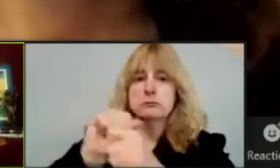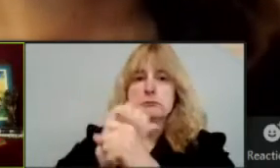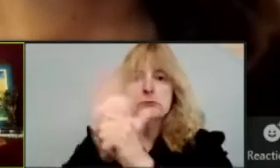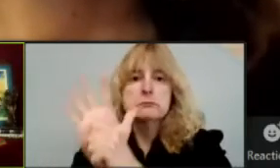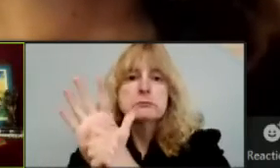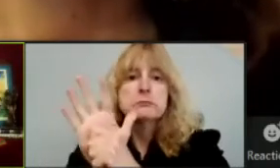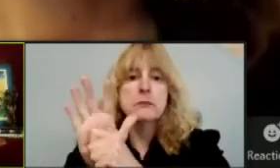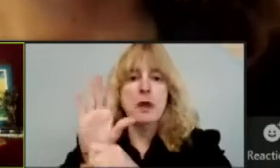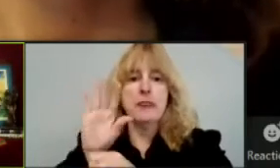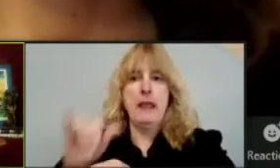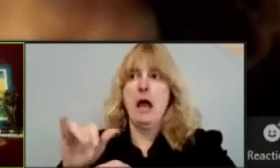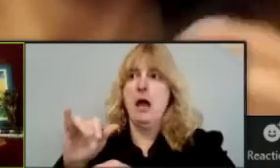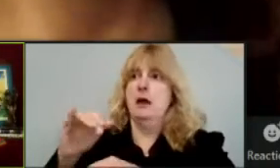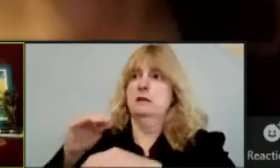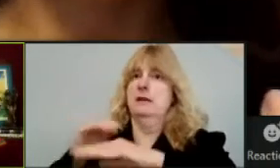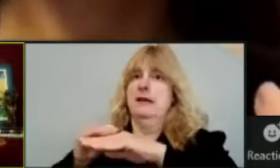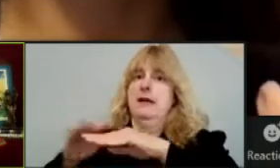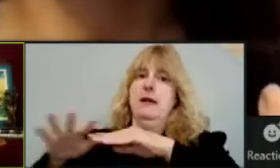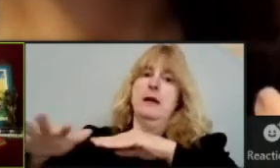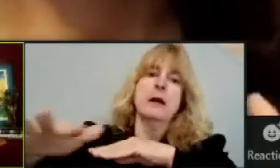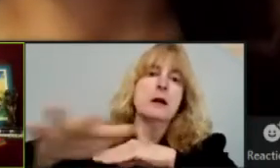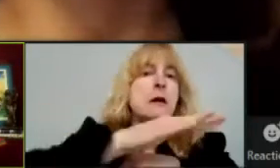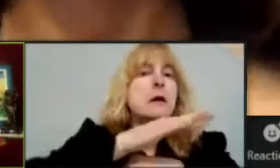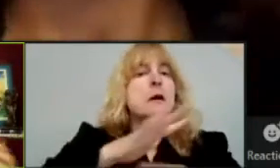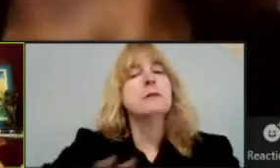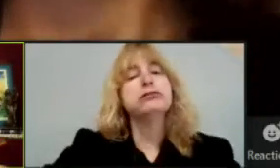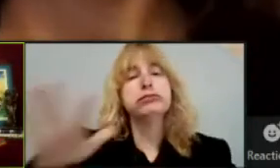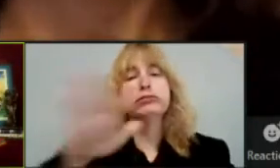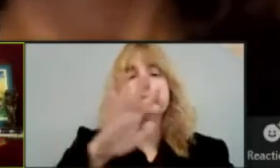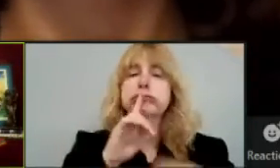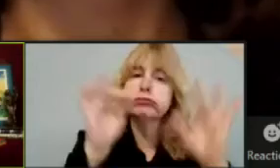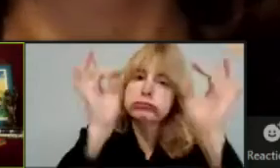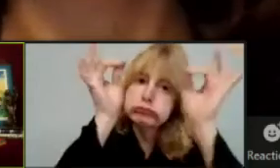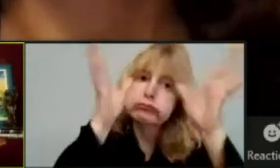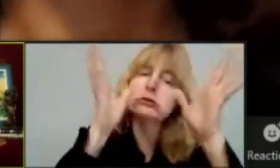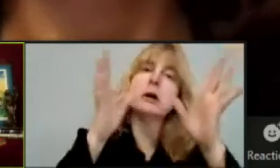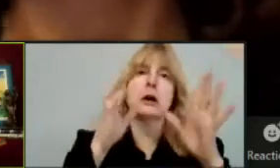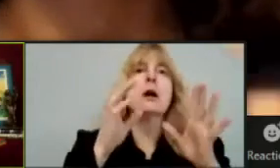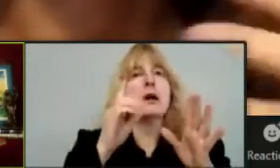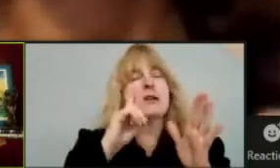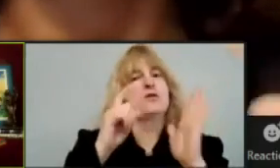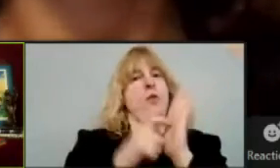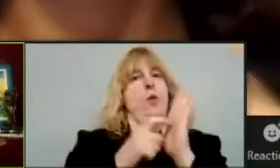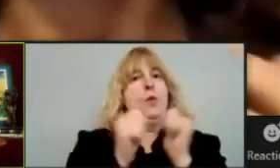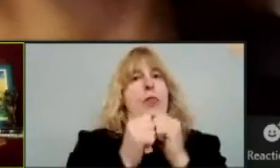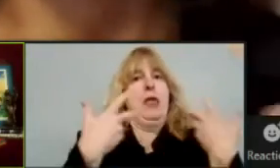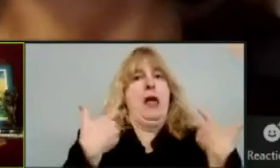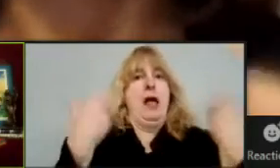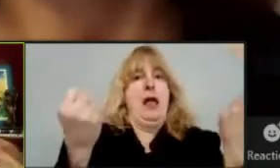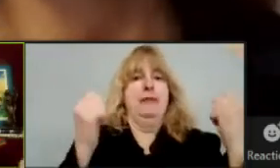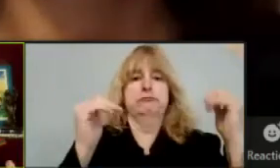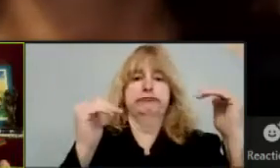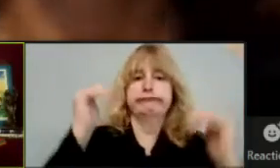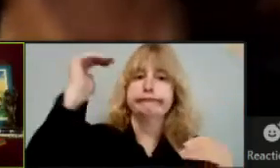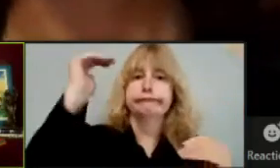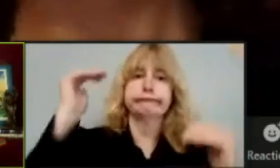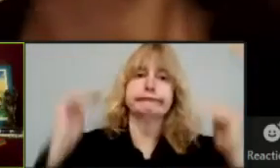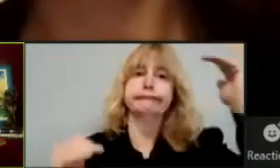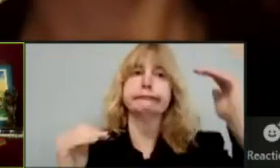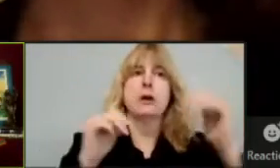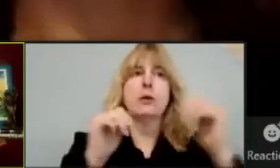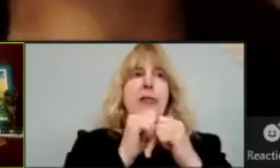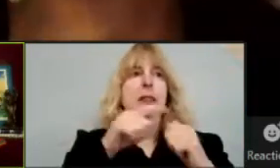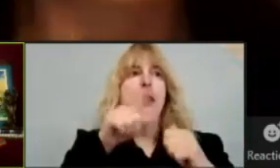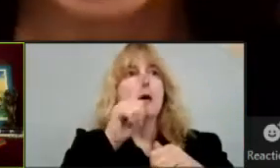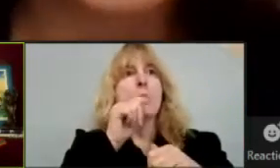has been dramatic in its impact of health disparities amongst African Americans, Latinos, Native Americans, and others. So